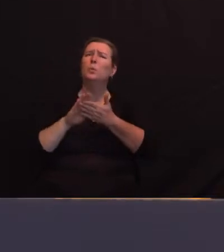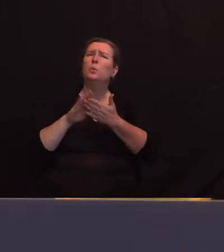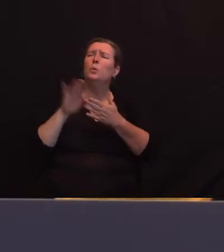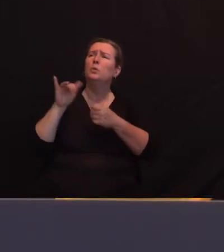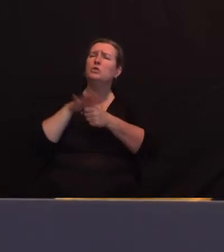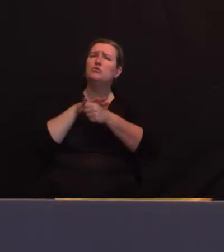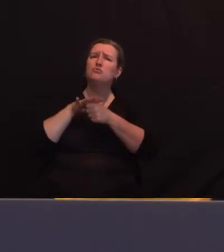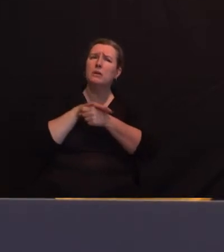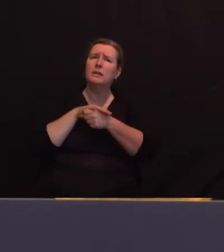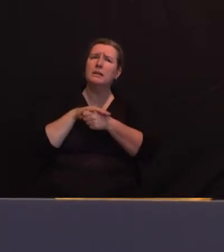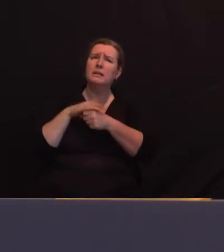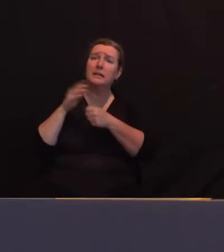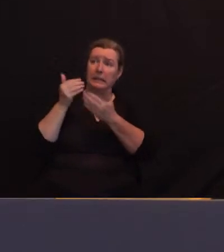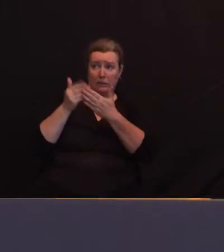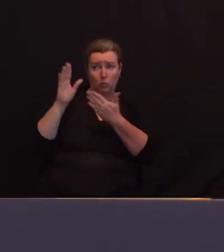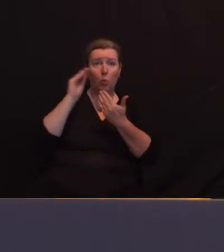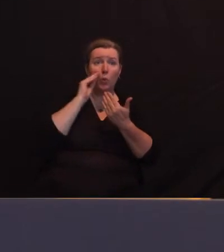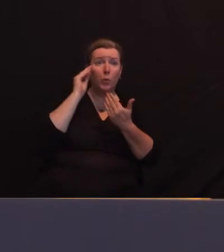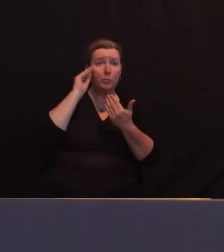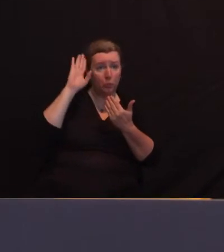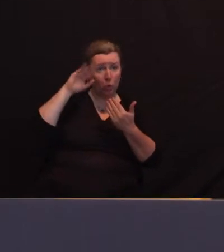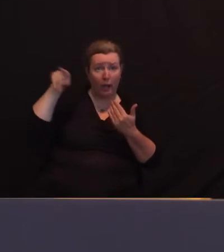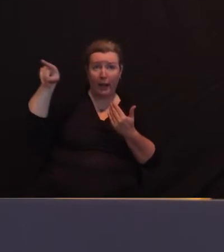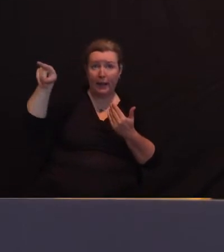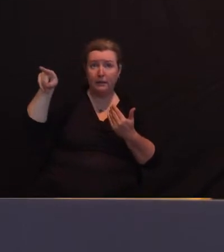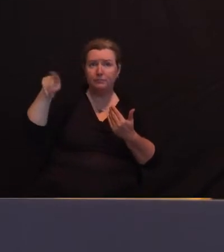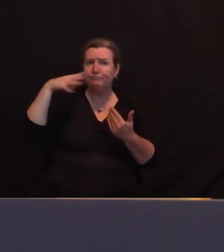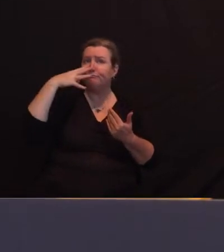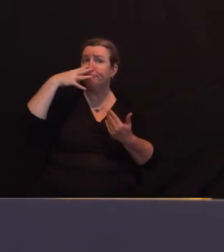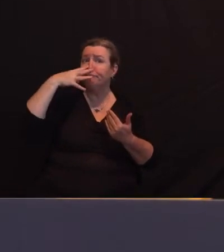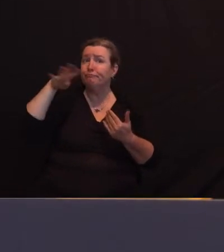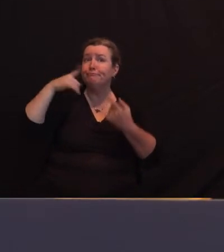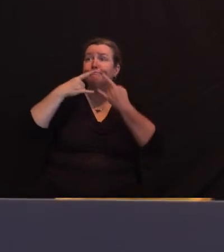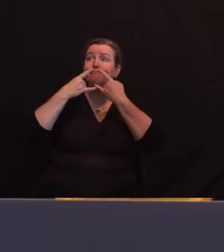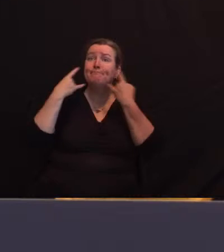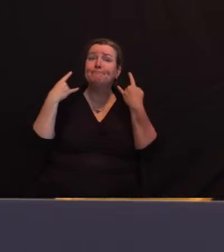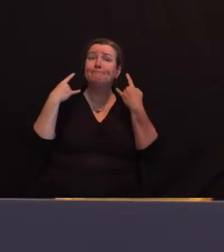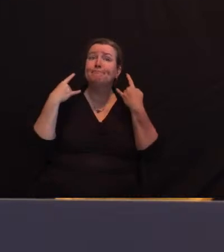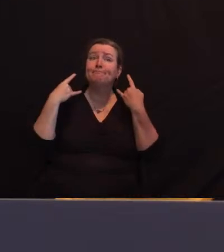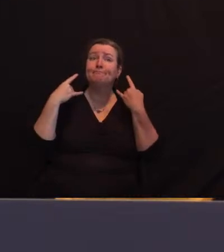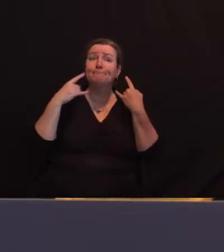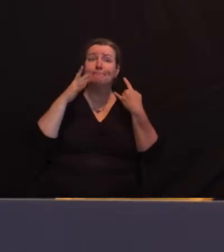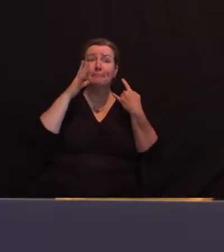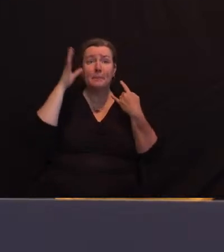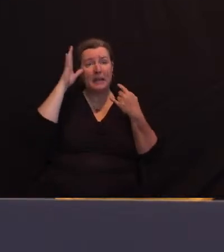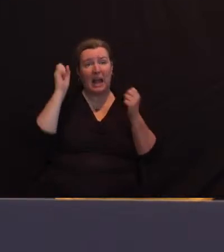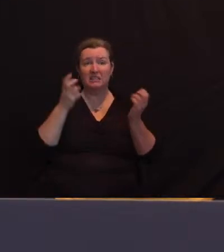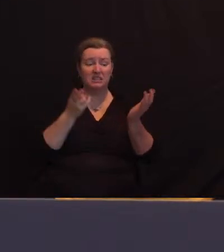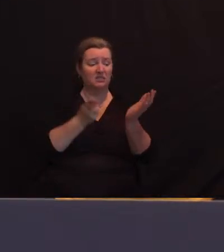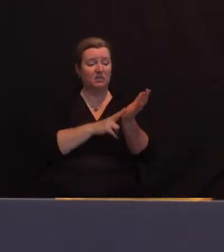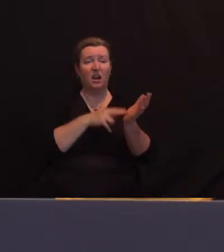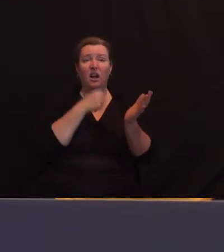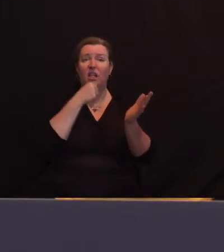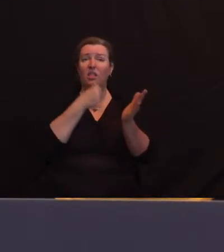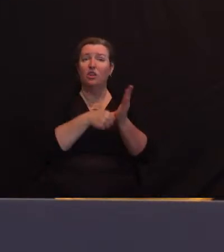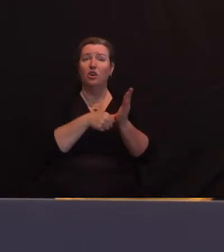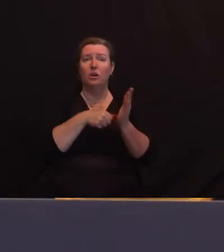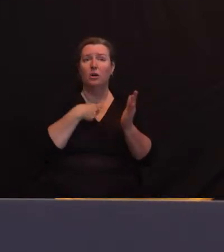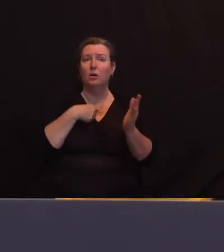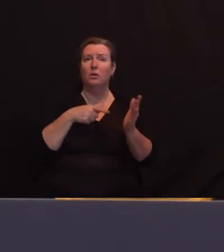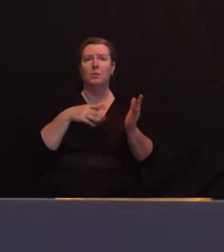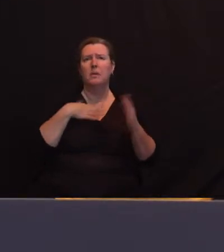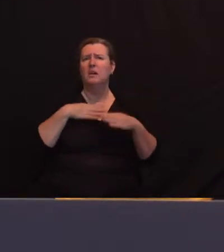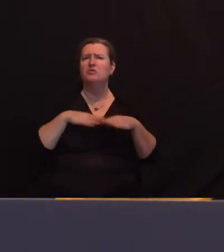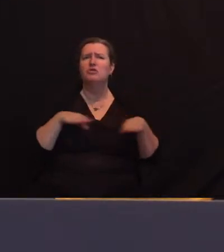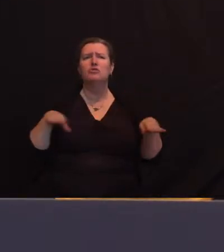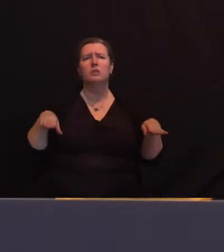effectively circumventing the mask mandate by saying that parents can sign a letter saying that it's a burden for their child to be